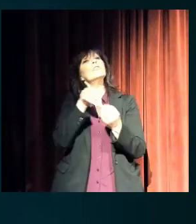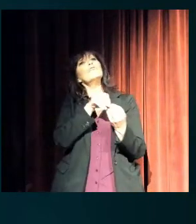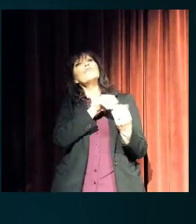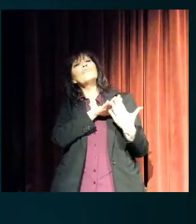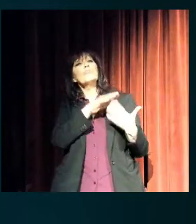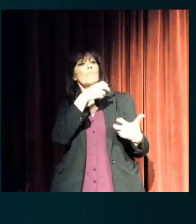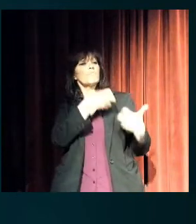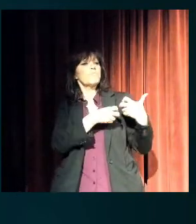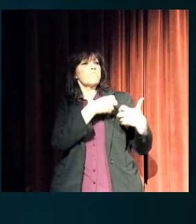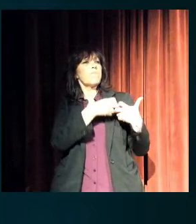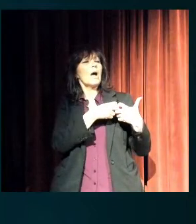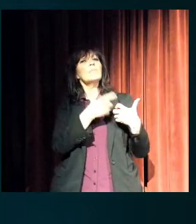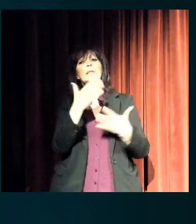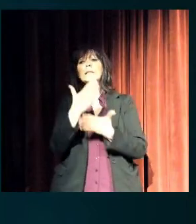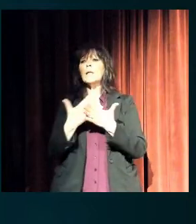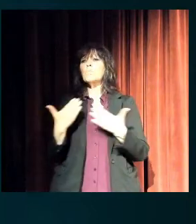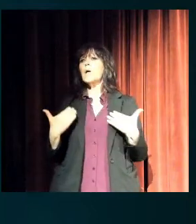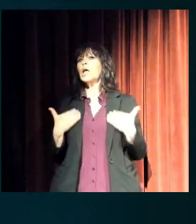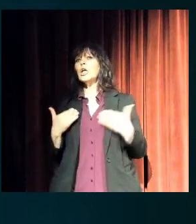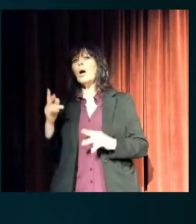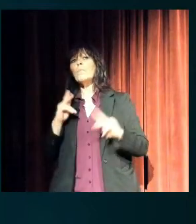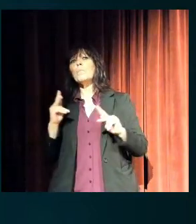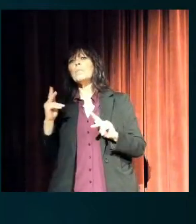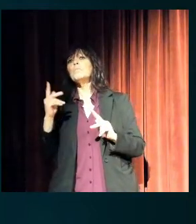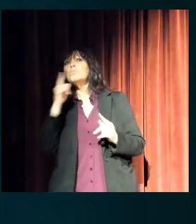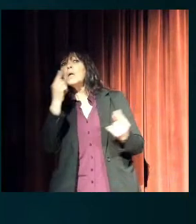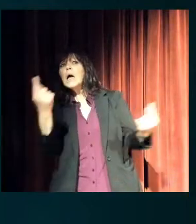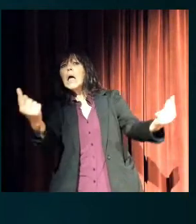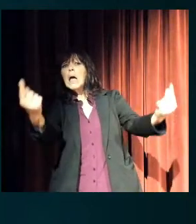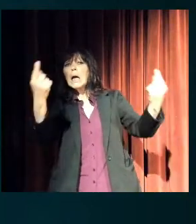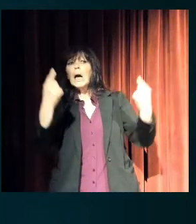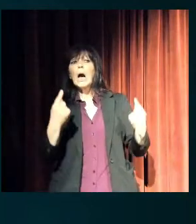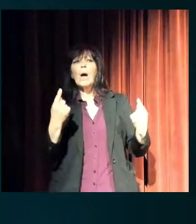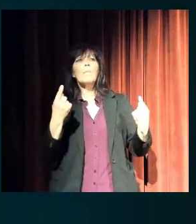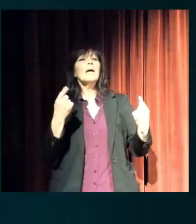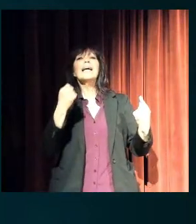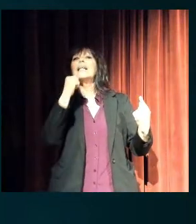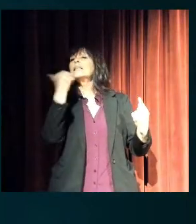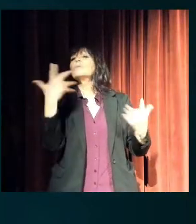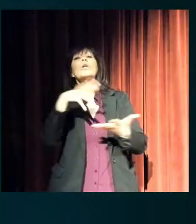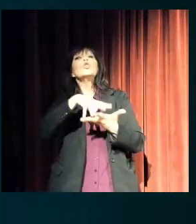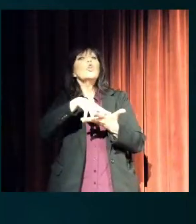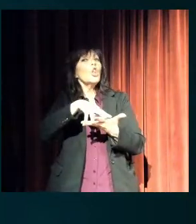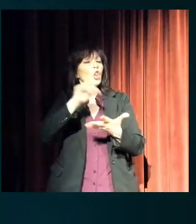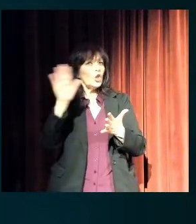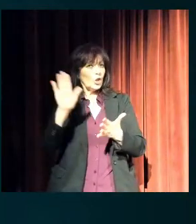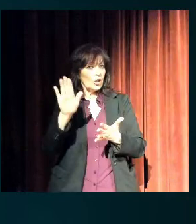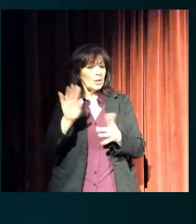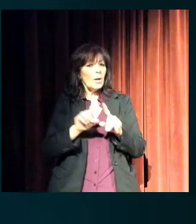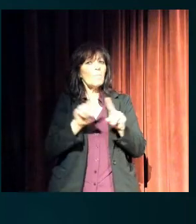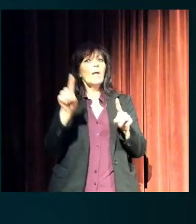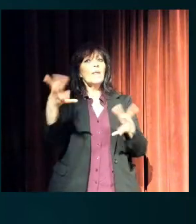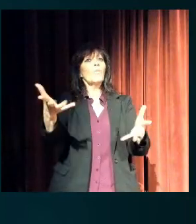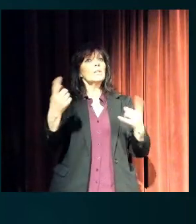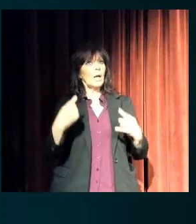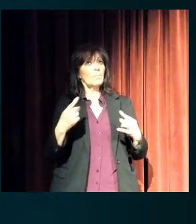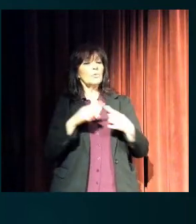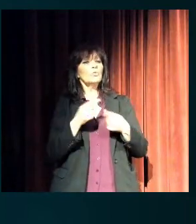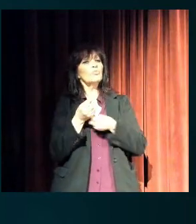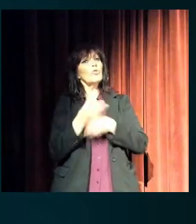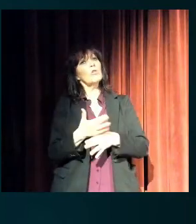addressing the problem posed by some younger patrons who came to the library not to educate themselves, but to cause